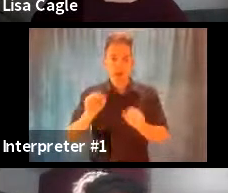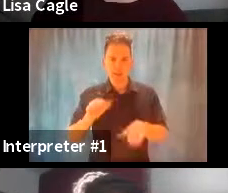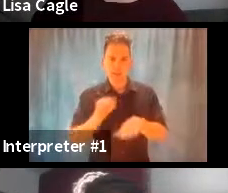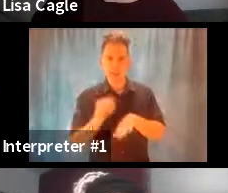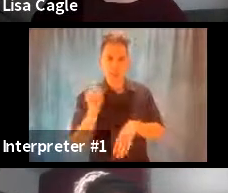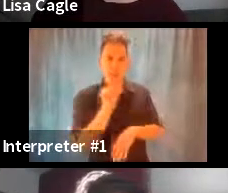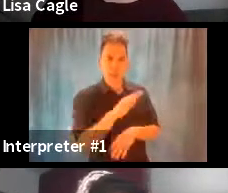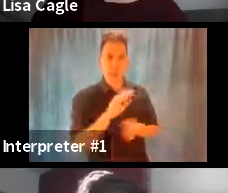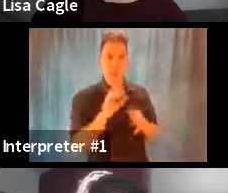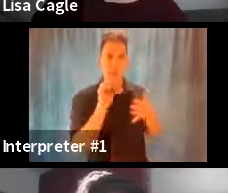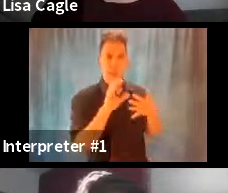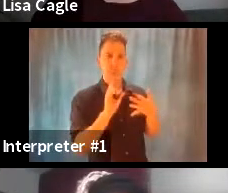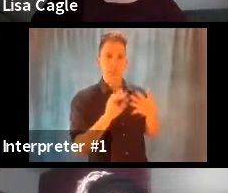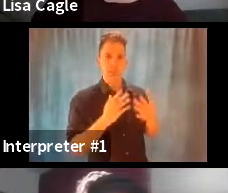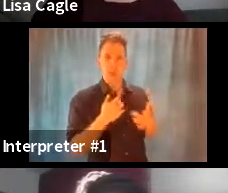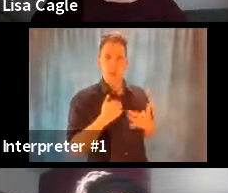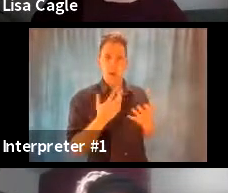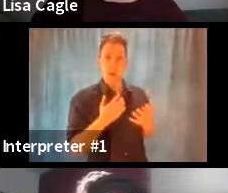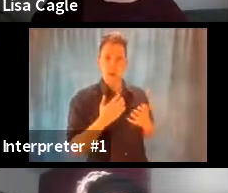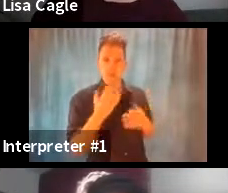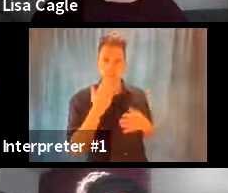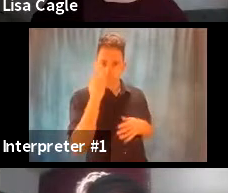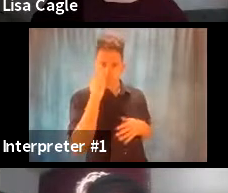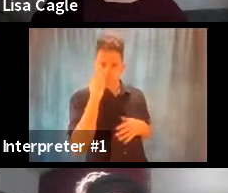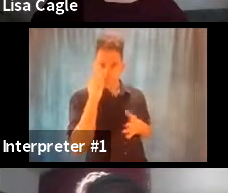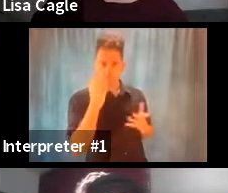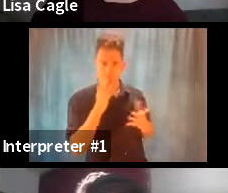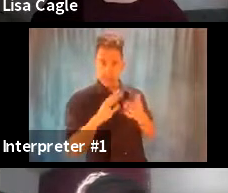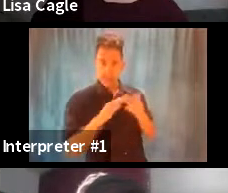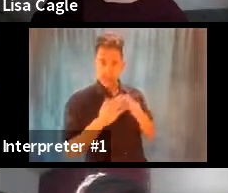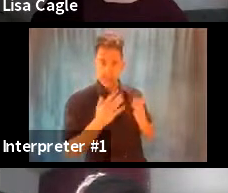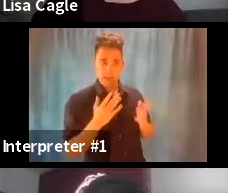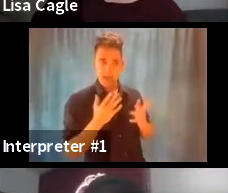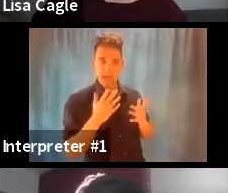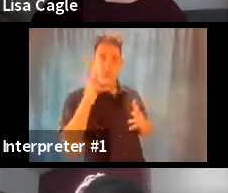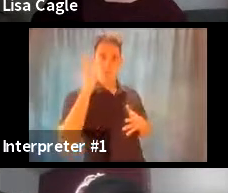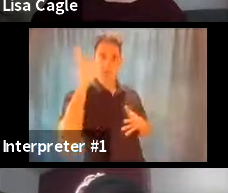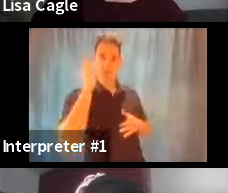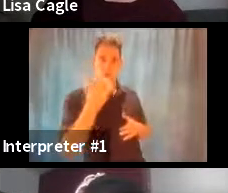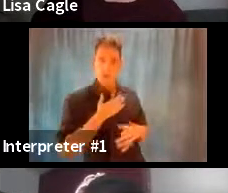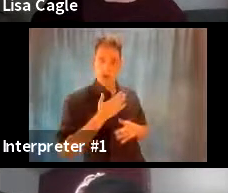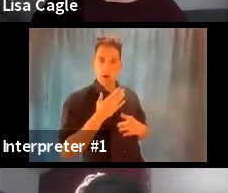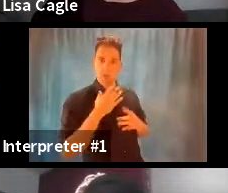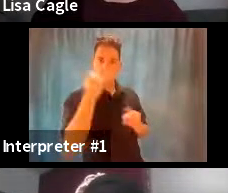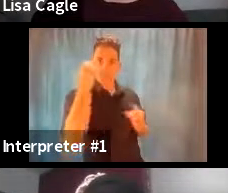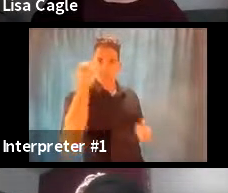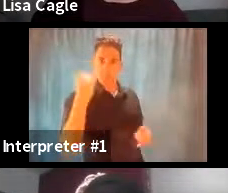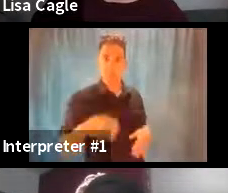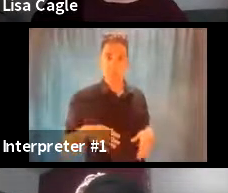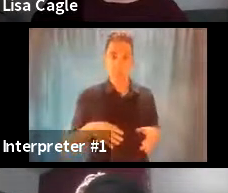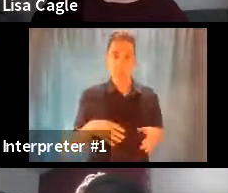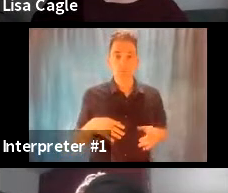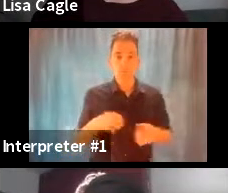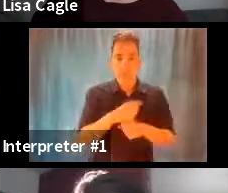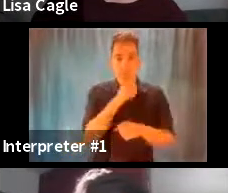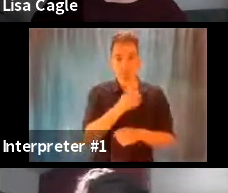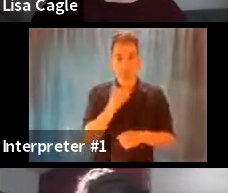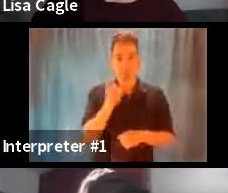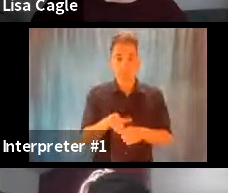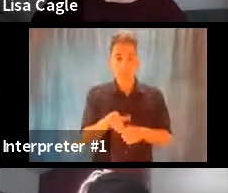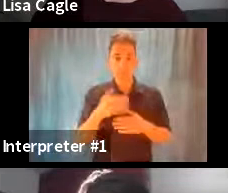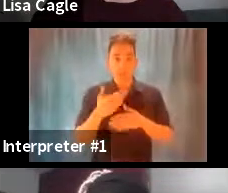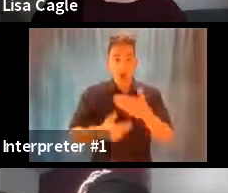heard by the city as well as by the district, like making sure that's streamlined and